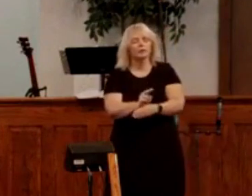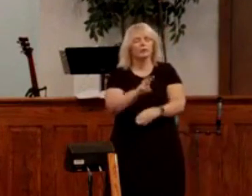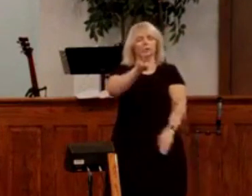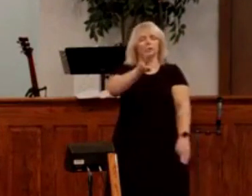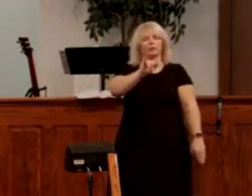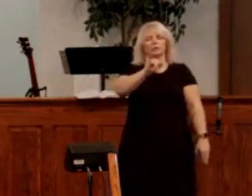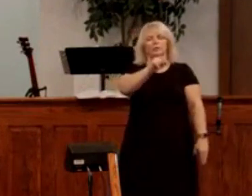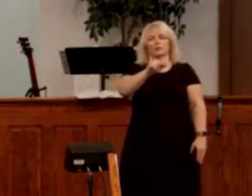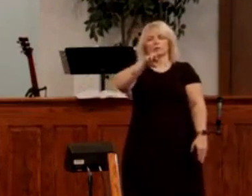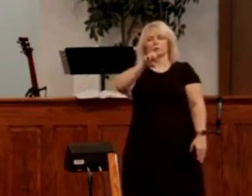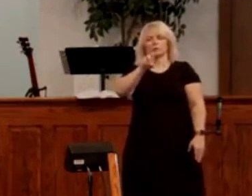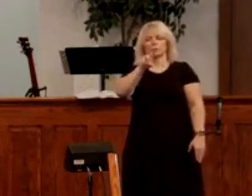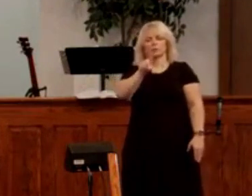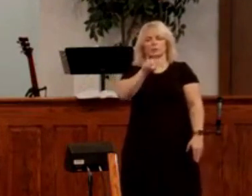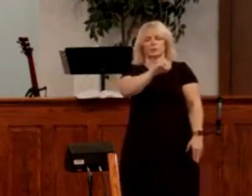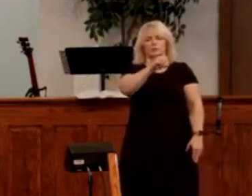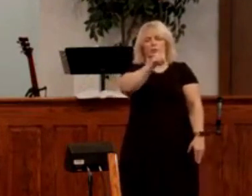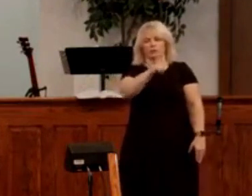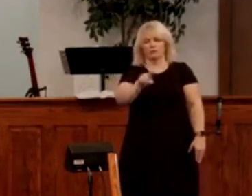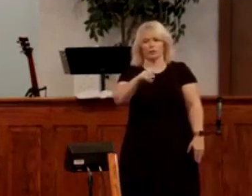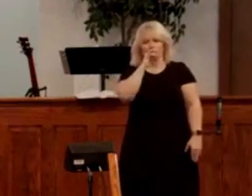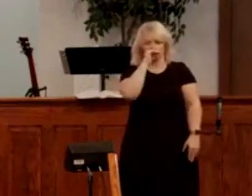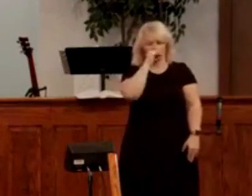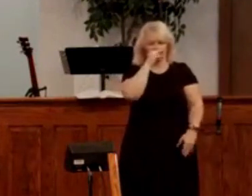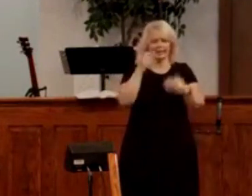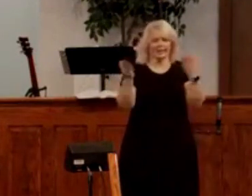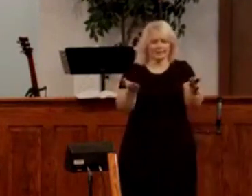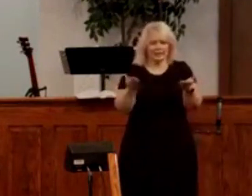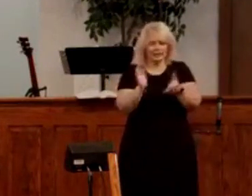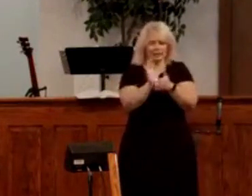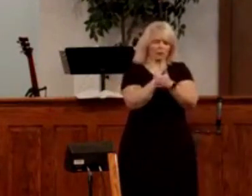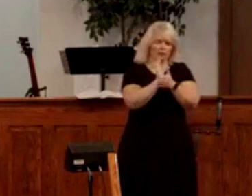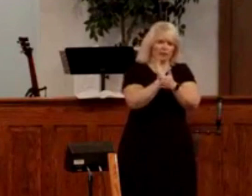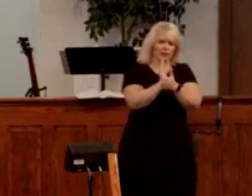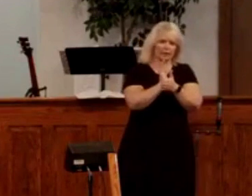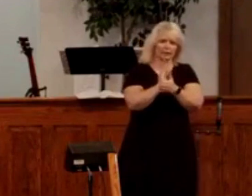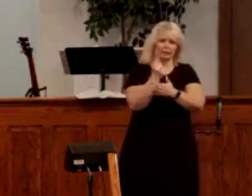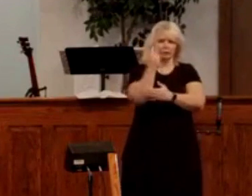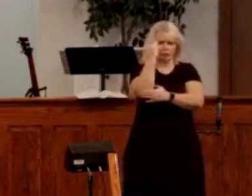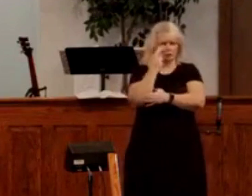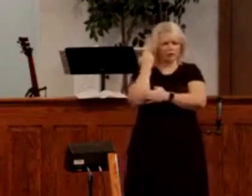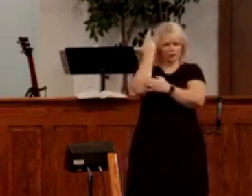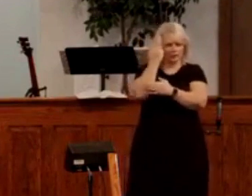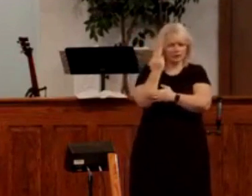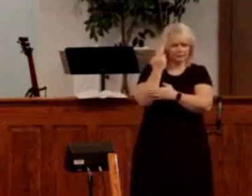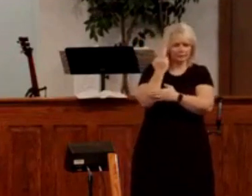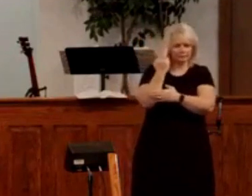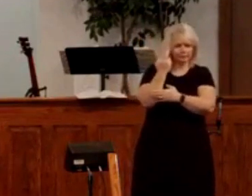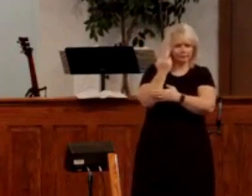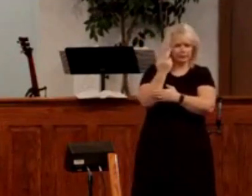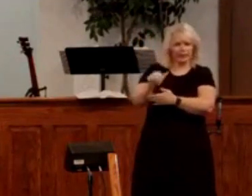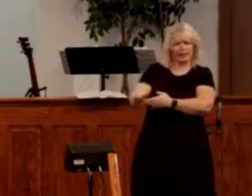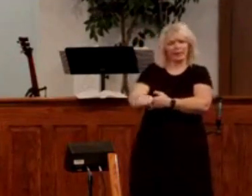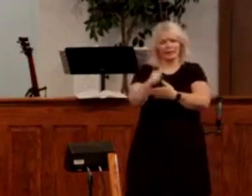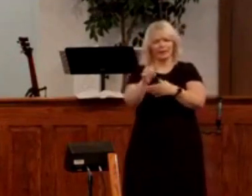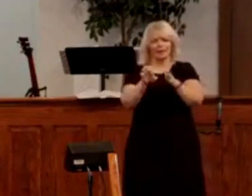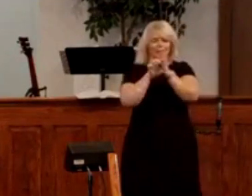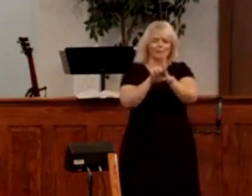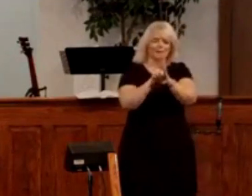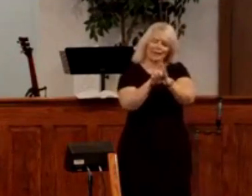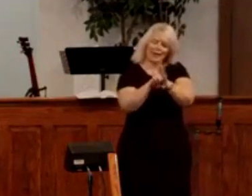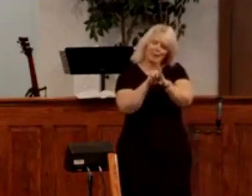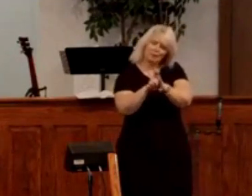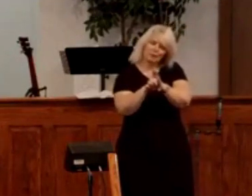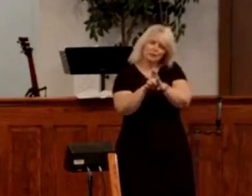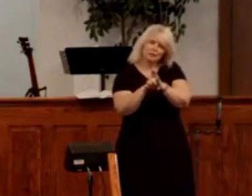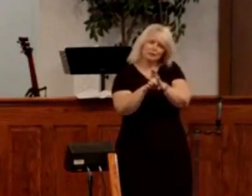Oz. I've enjoyed that, as I shared with you. We've had kids in the congregation, and so that's one reason I've used it. Another are the examples that are